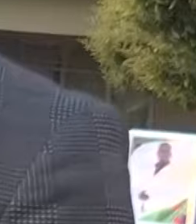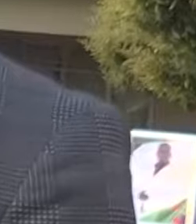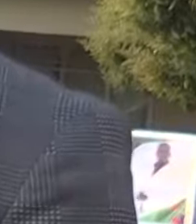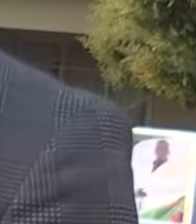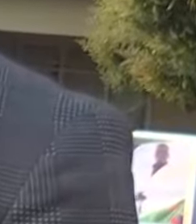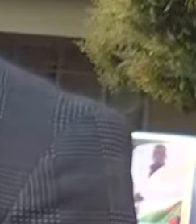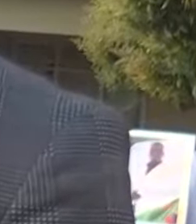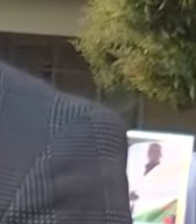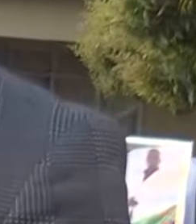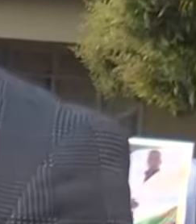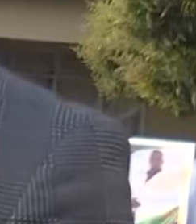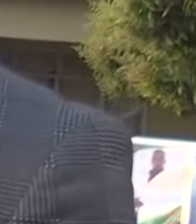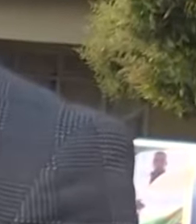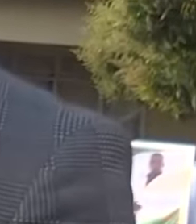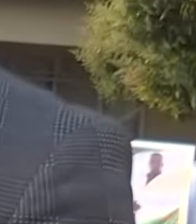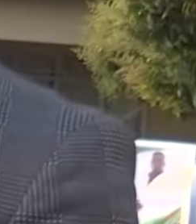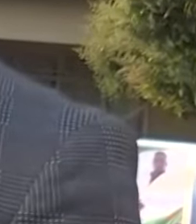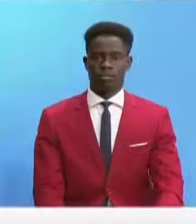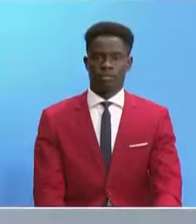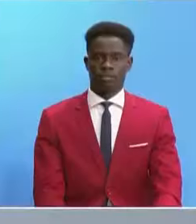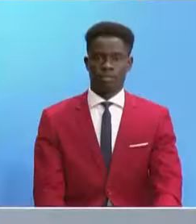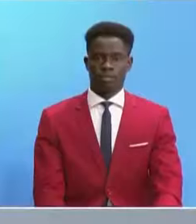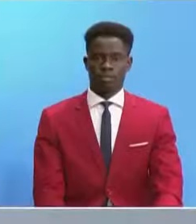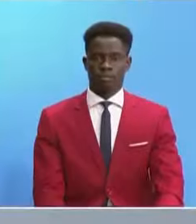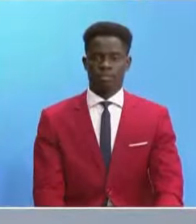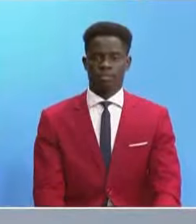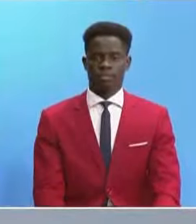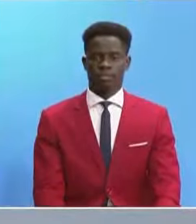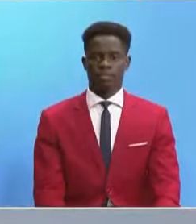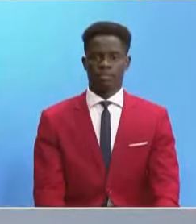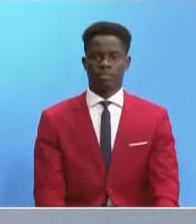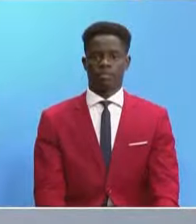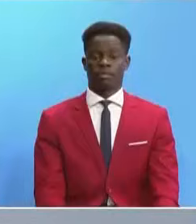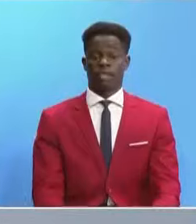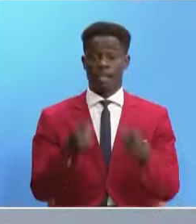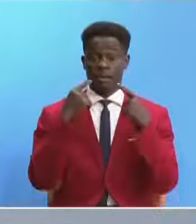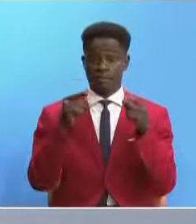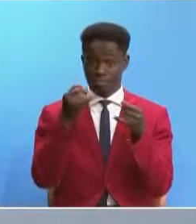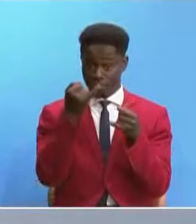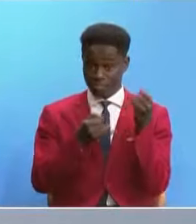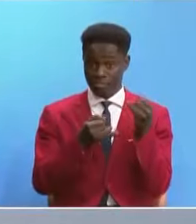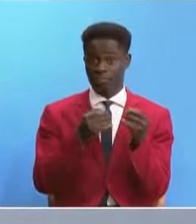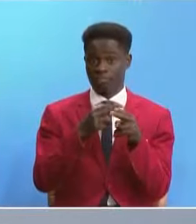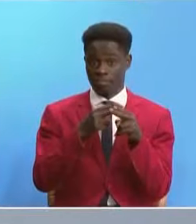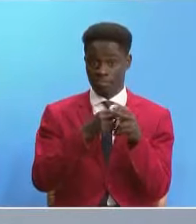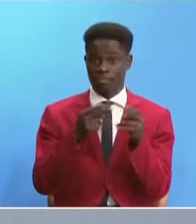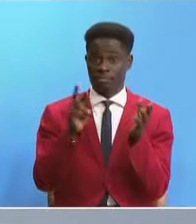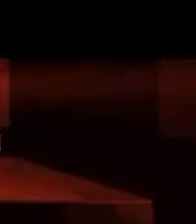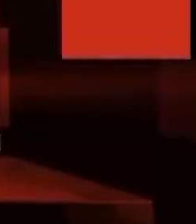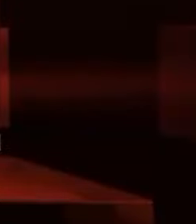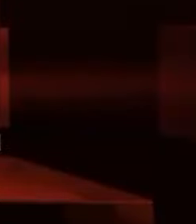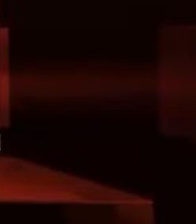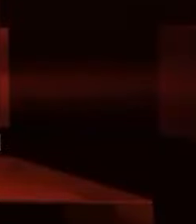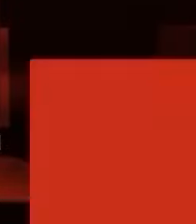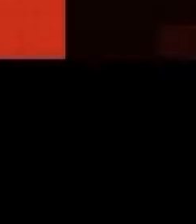encouragement from the first family. As we end the news, a recap of the top stories once again.